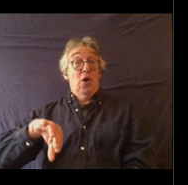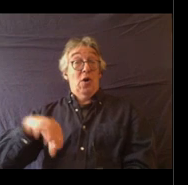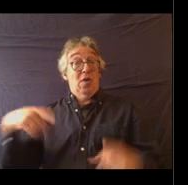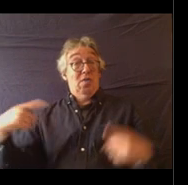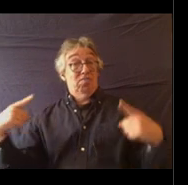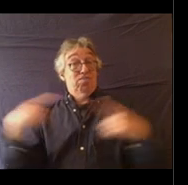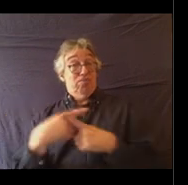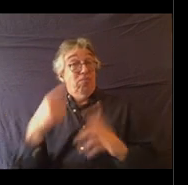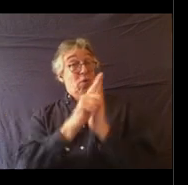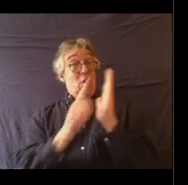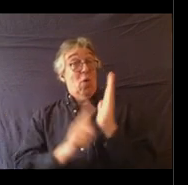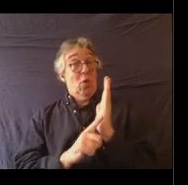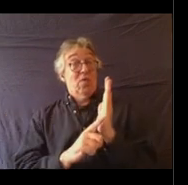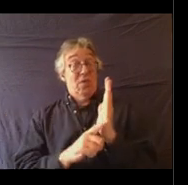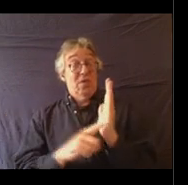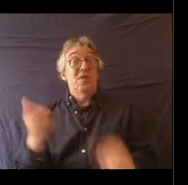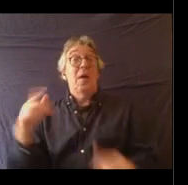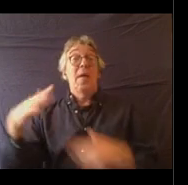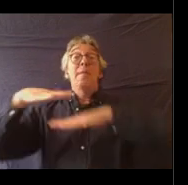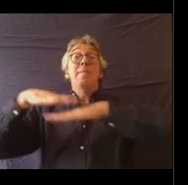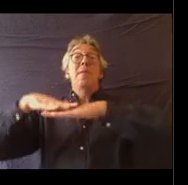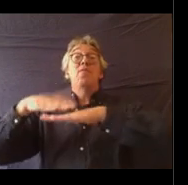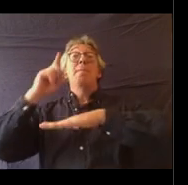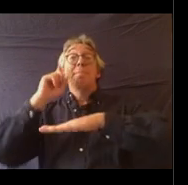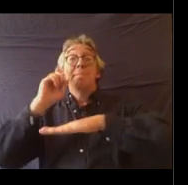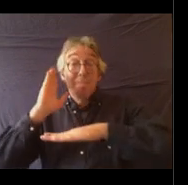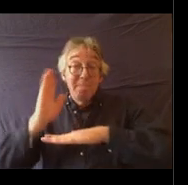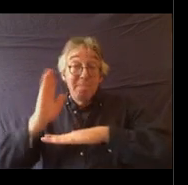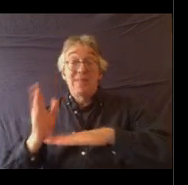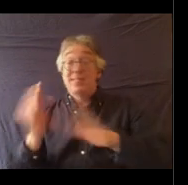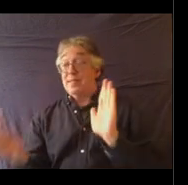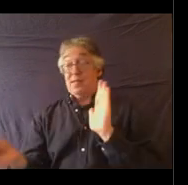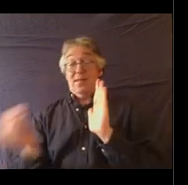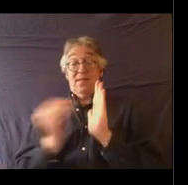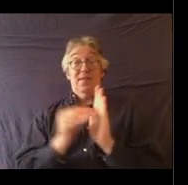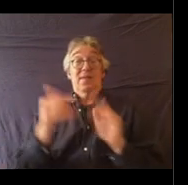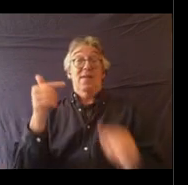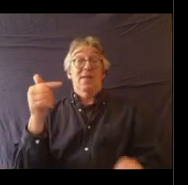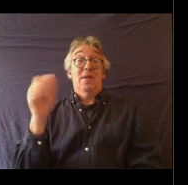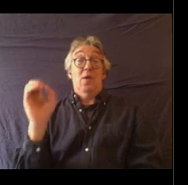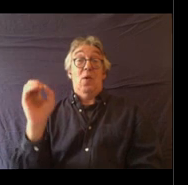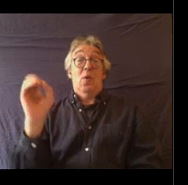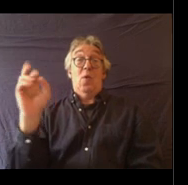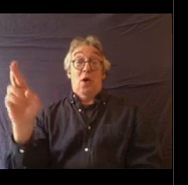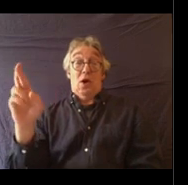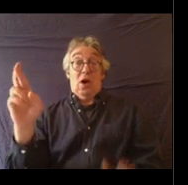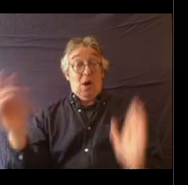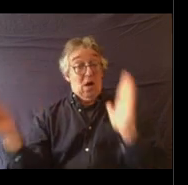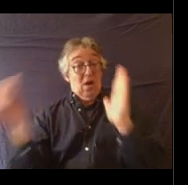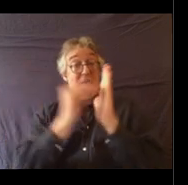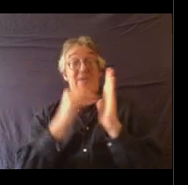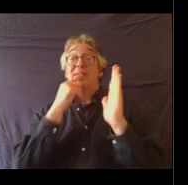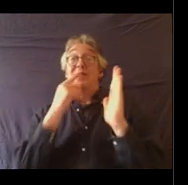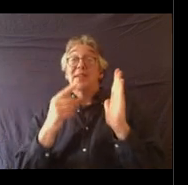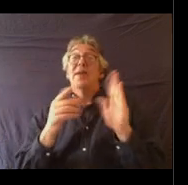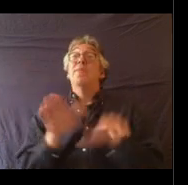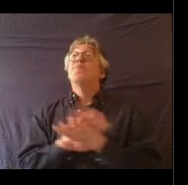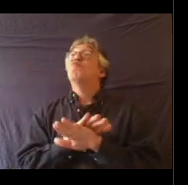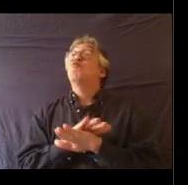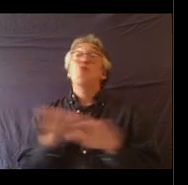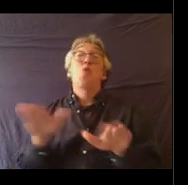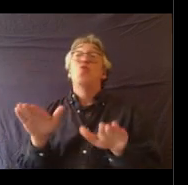the platforms have to include this in their terms of references, which they all do, terms and conditions, but they have to